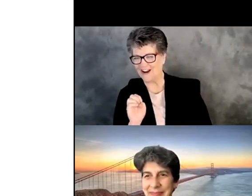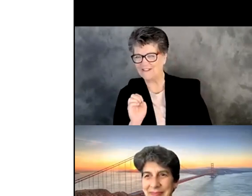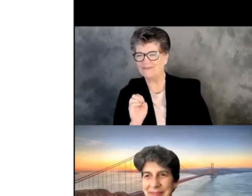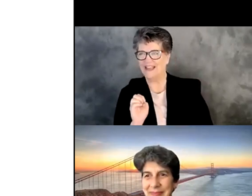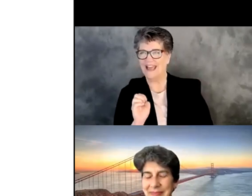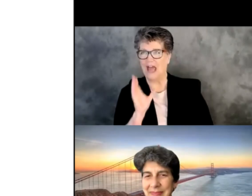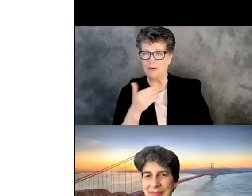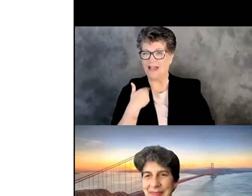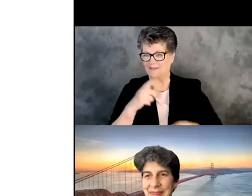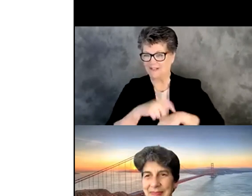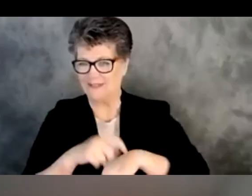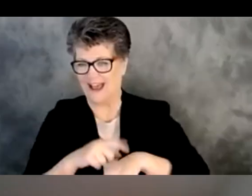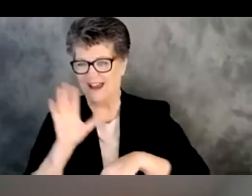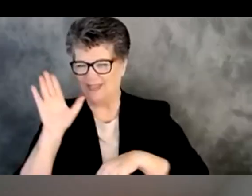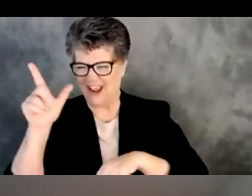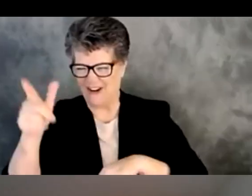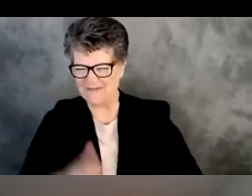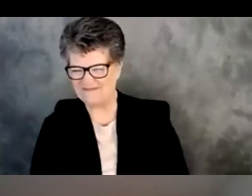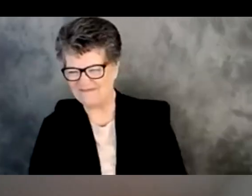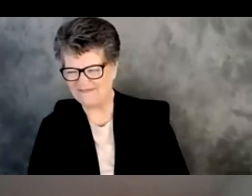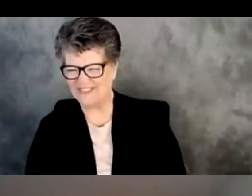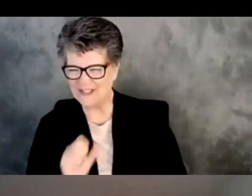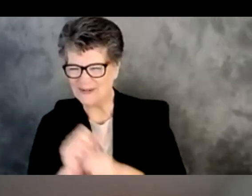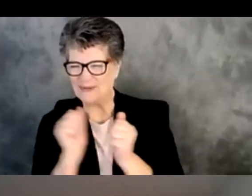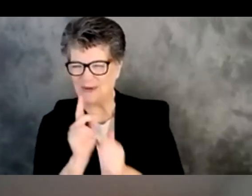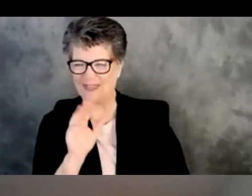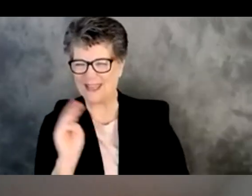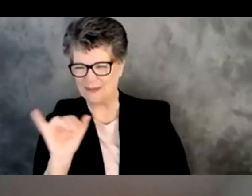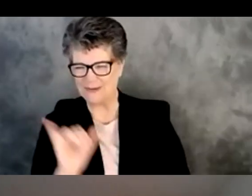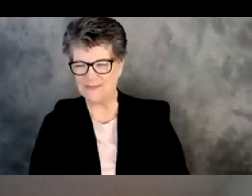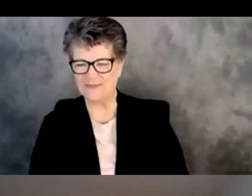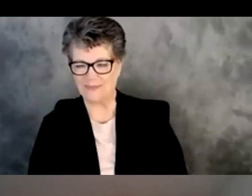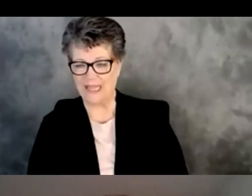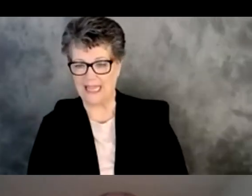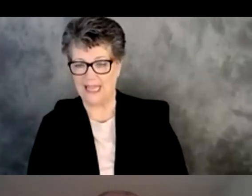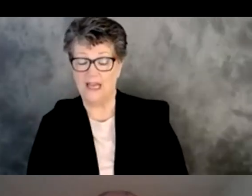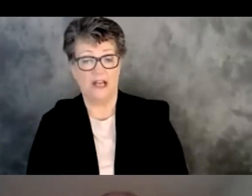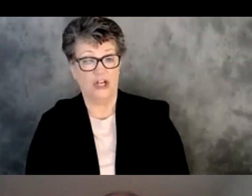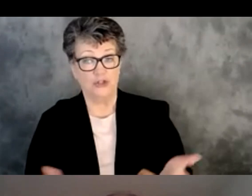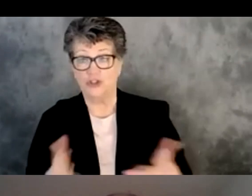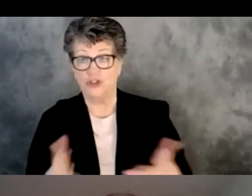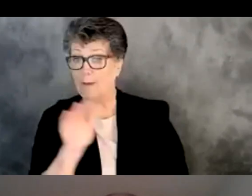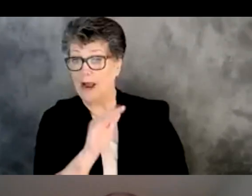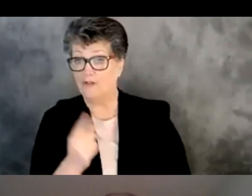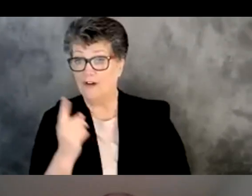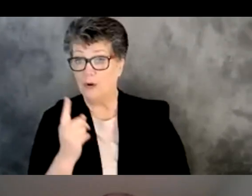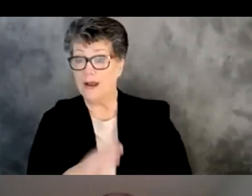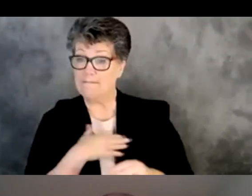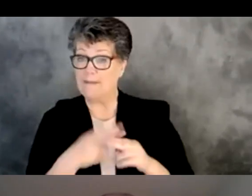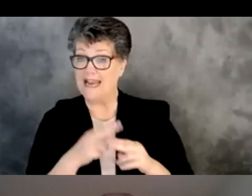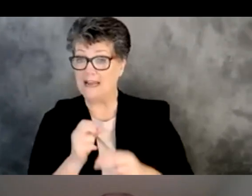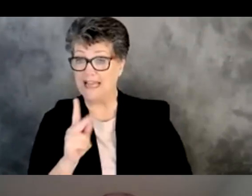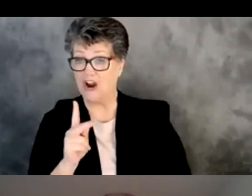we'll have some time further down the line to work with Kim as well. So just as a reminder for everyone, my name is